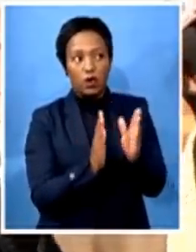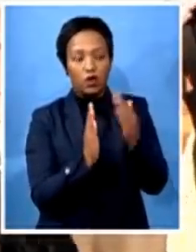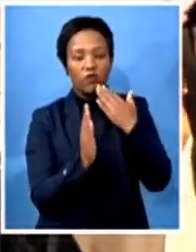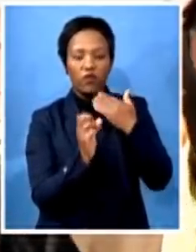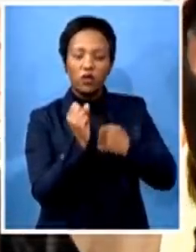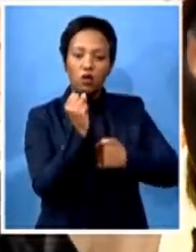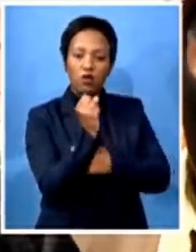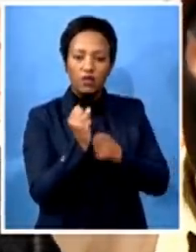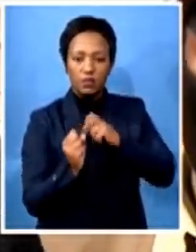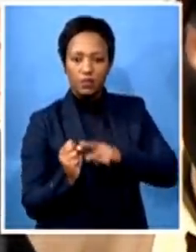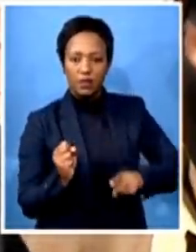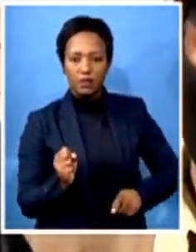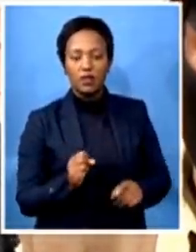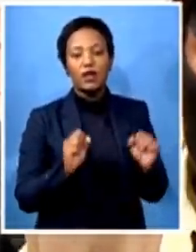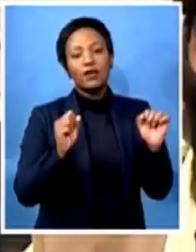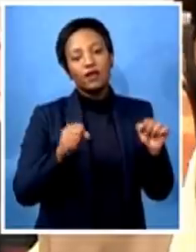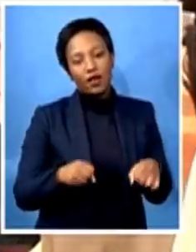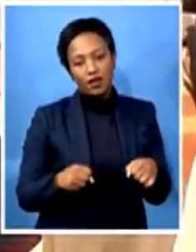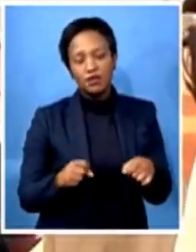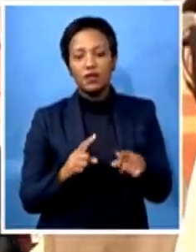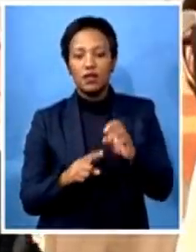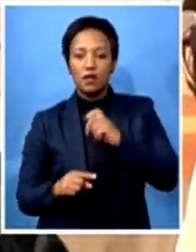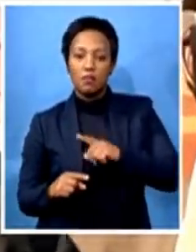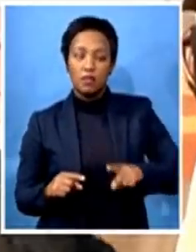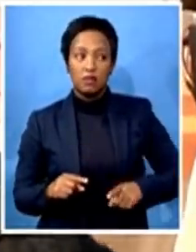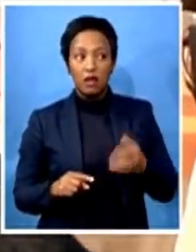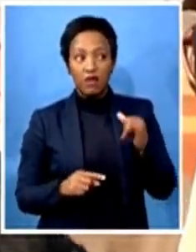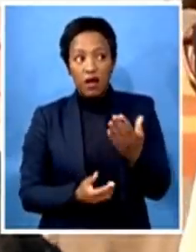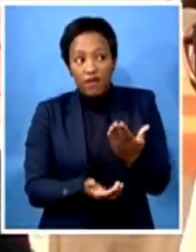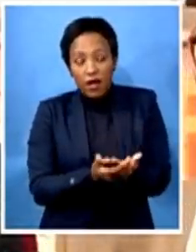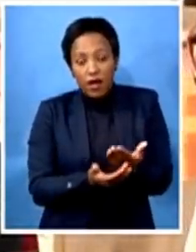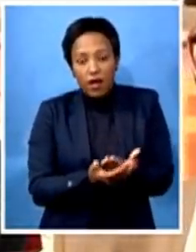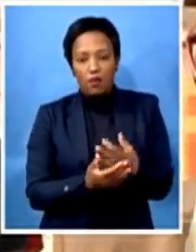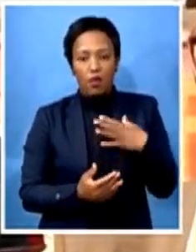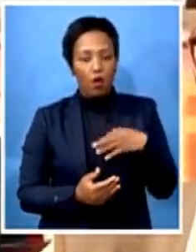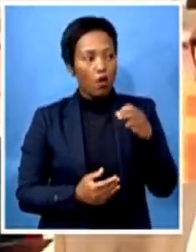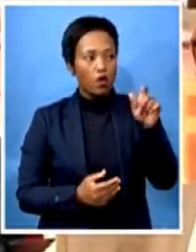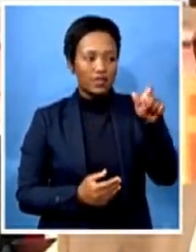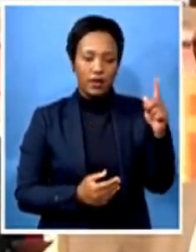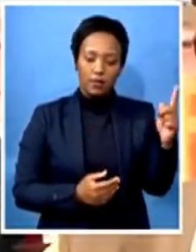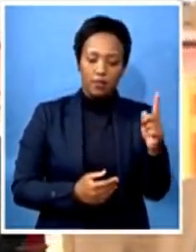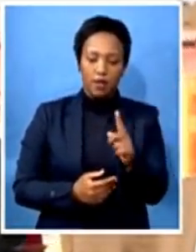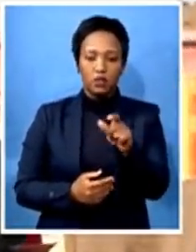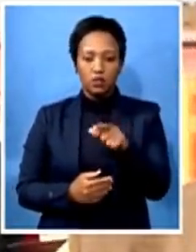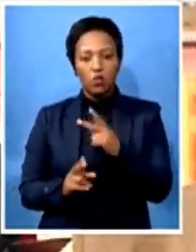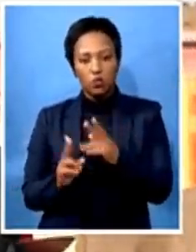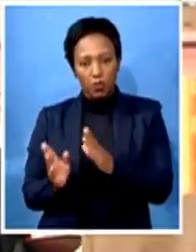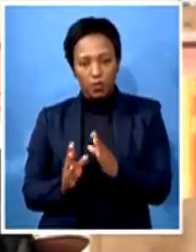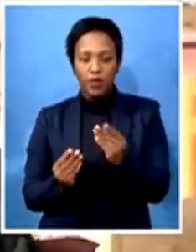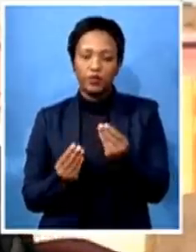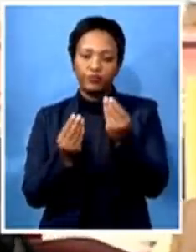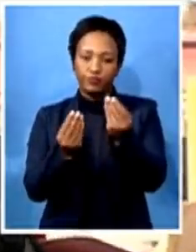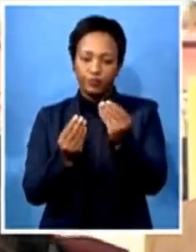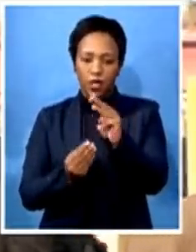president avail himself or send someone, we will be prepared to give him that memorandum. So now, I mean, we've seen a lot